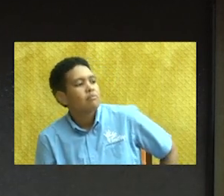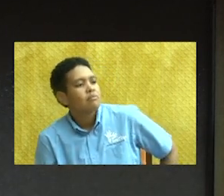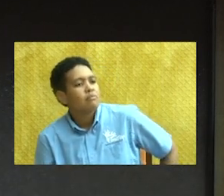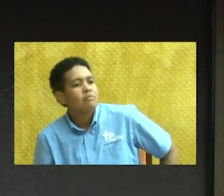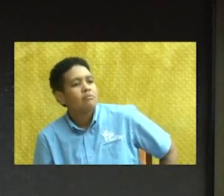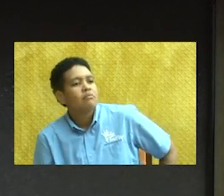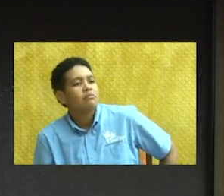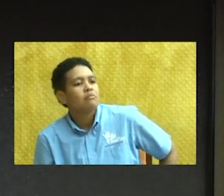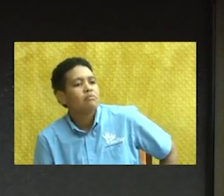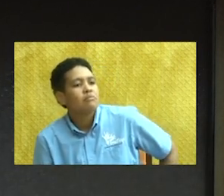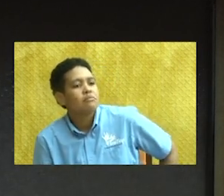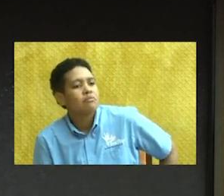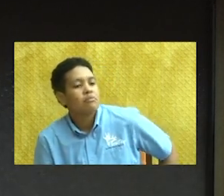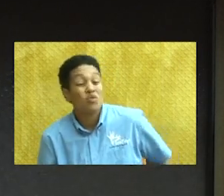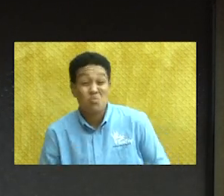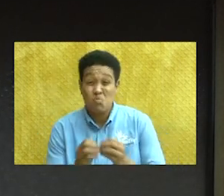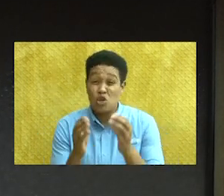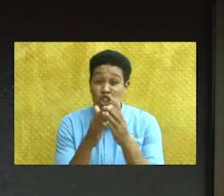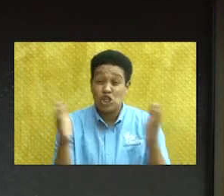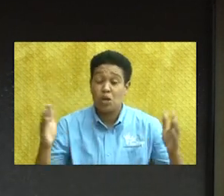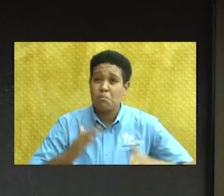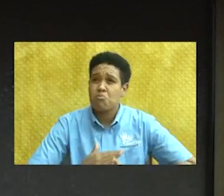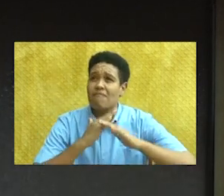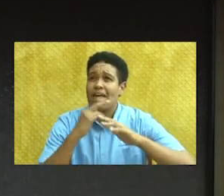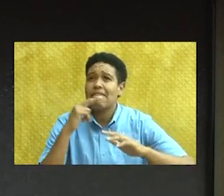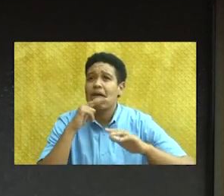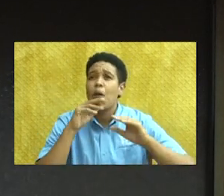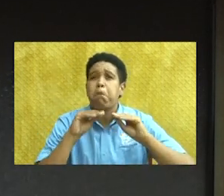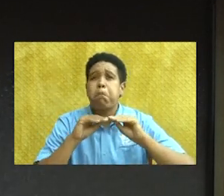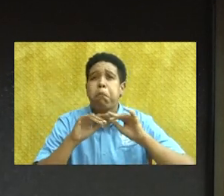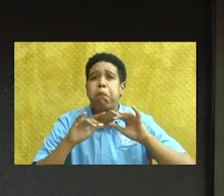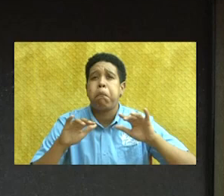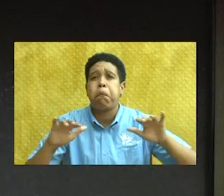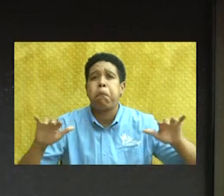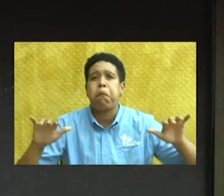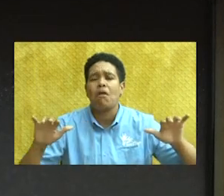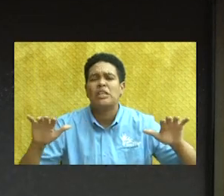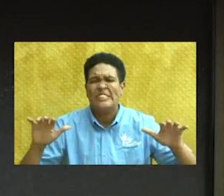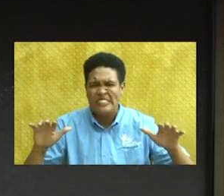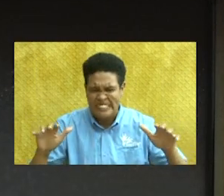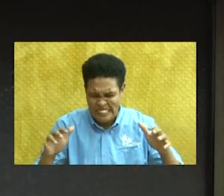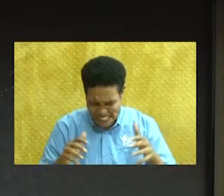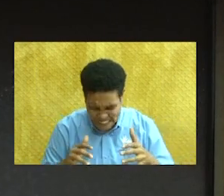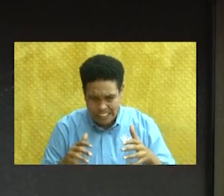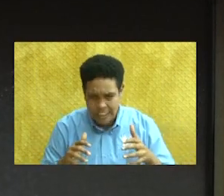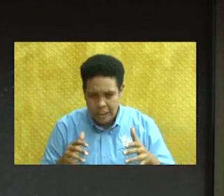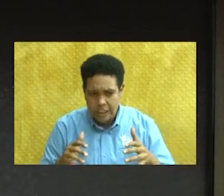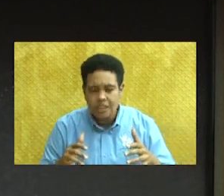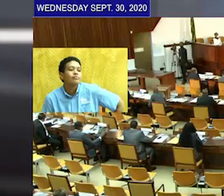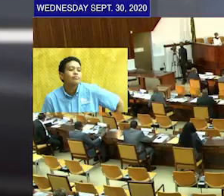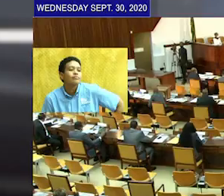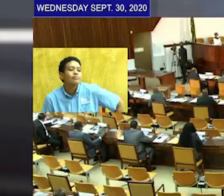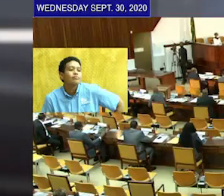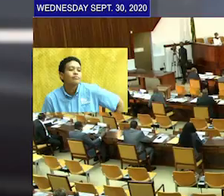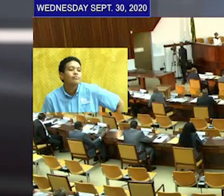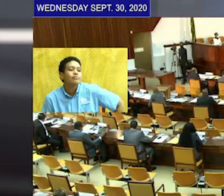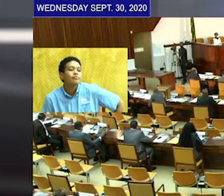of Representatives. He said implementation of the program would be supported through strong collaboration with the private sector.